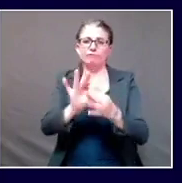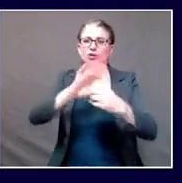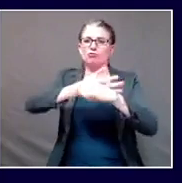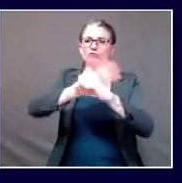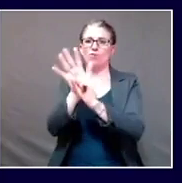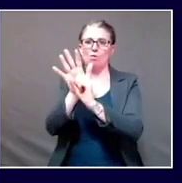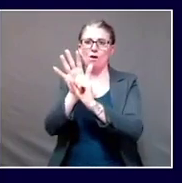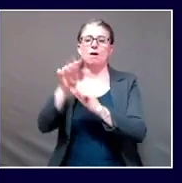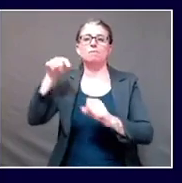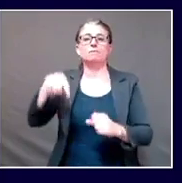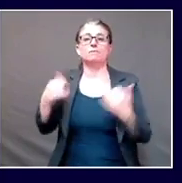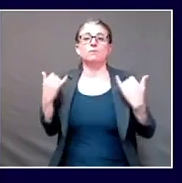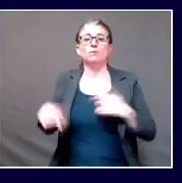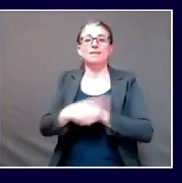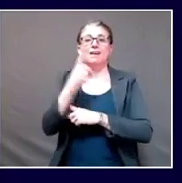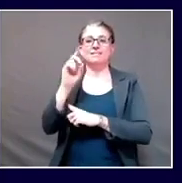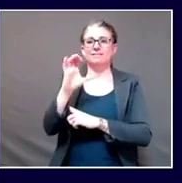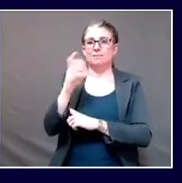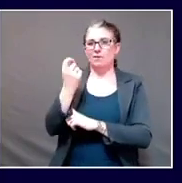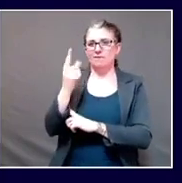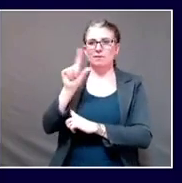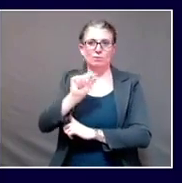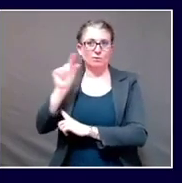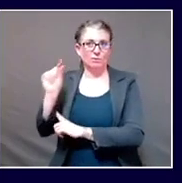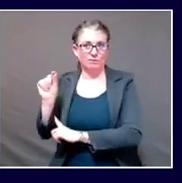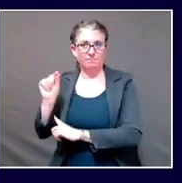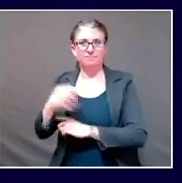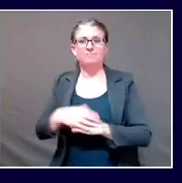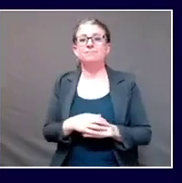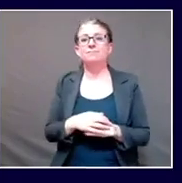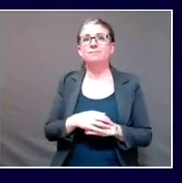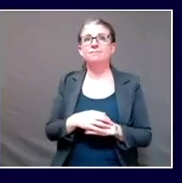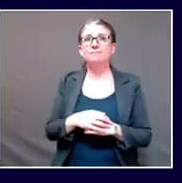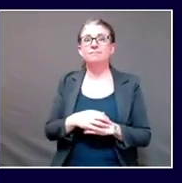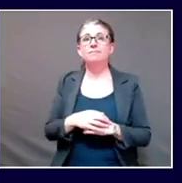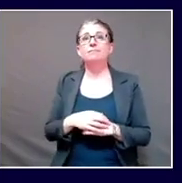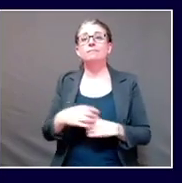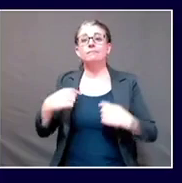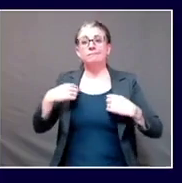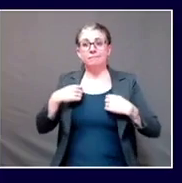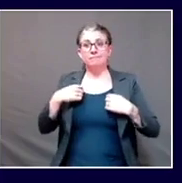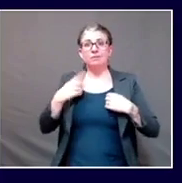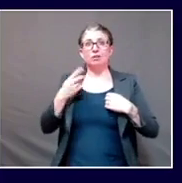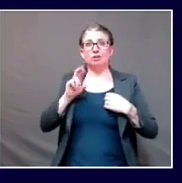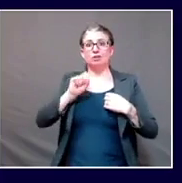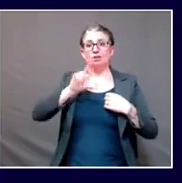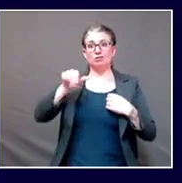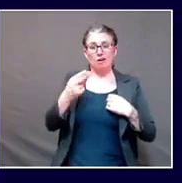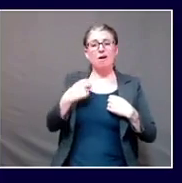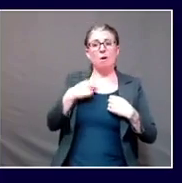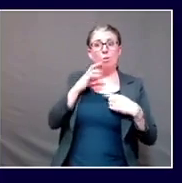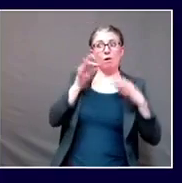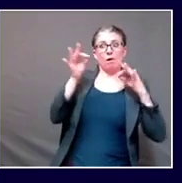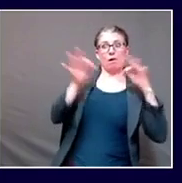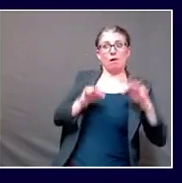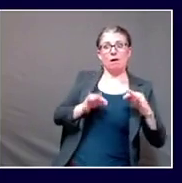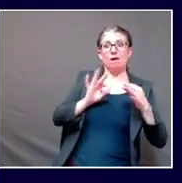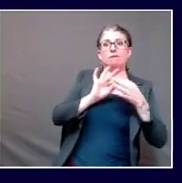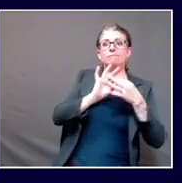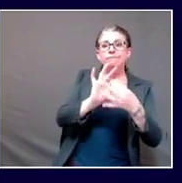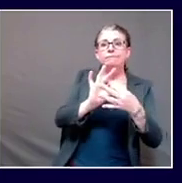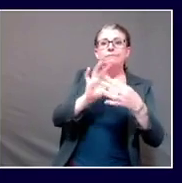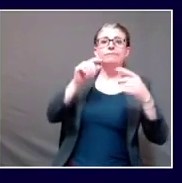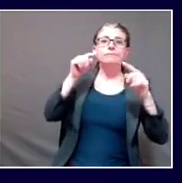an update first with where we stand with respect to the epidemiology of COVID-19 and some recent developments on the vaccine front,